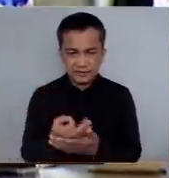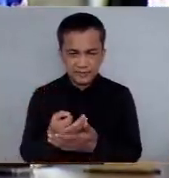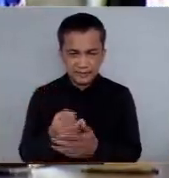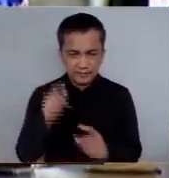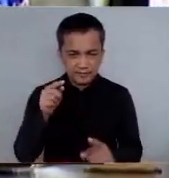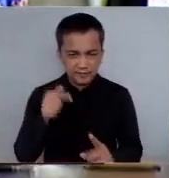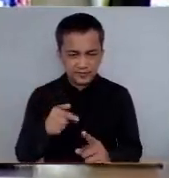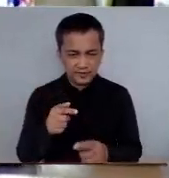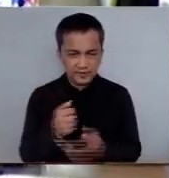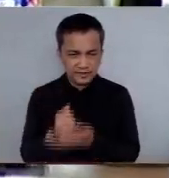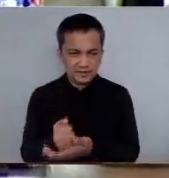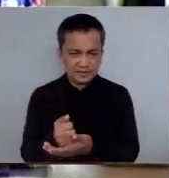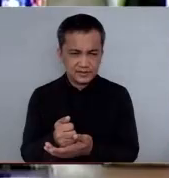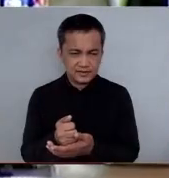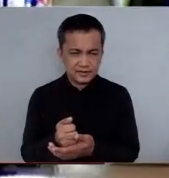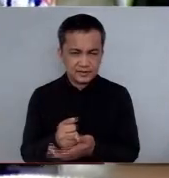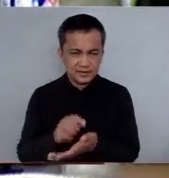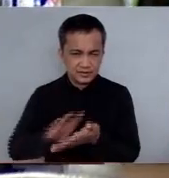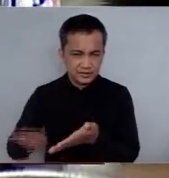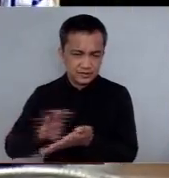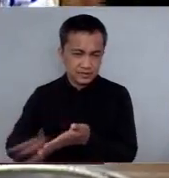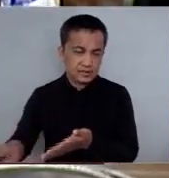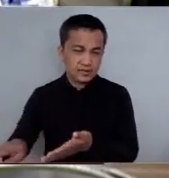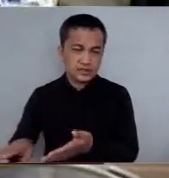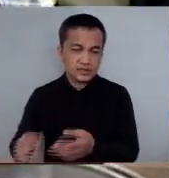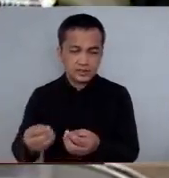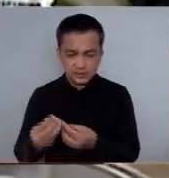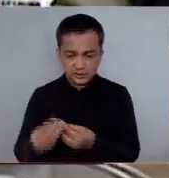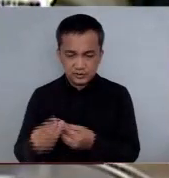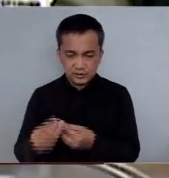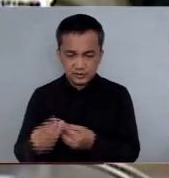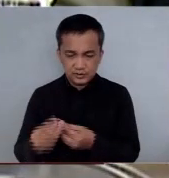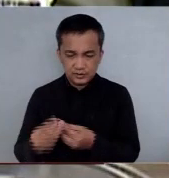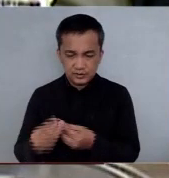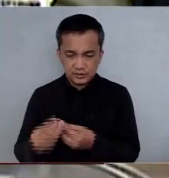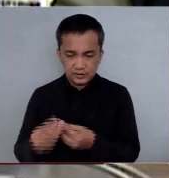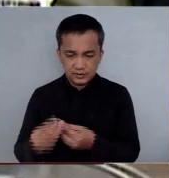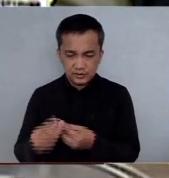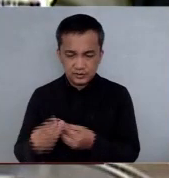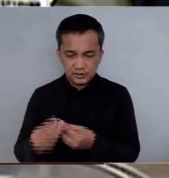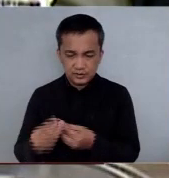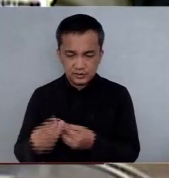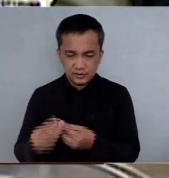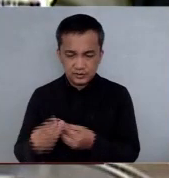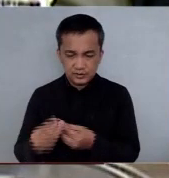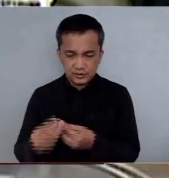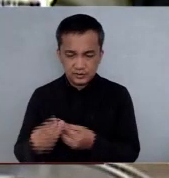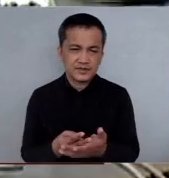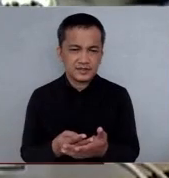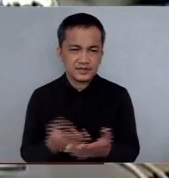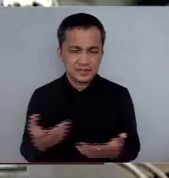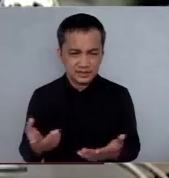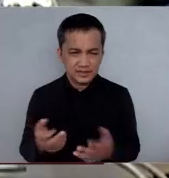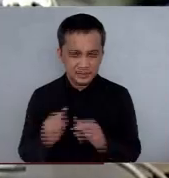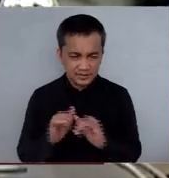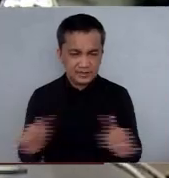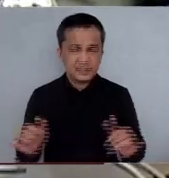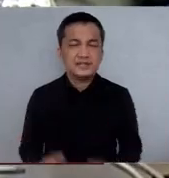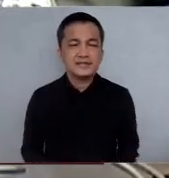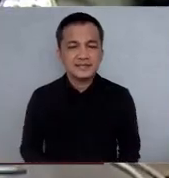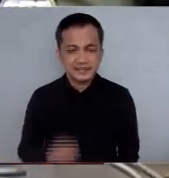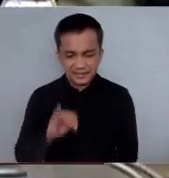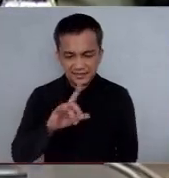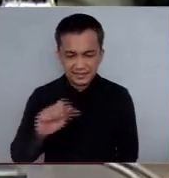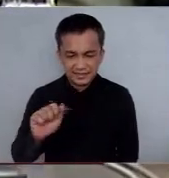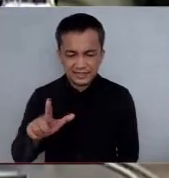or assist in the eradication of illegal gambling, they're probably not performing very well because there's still illegal